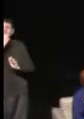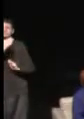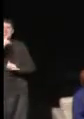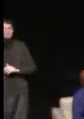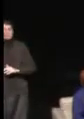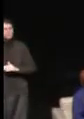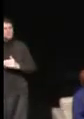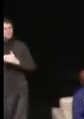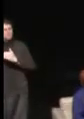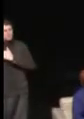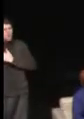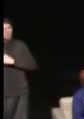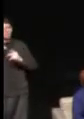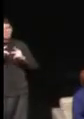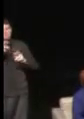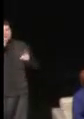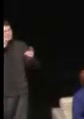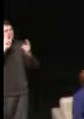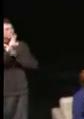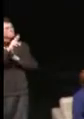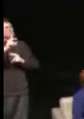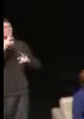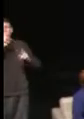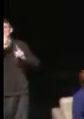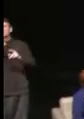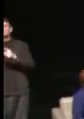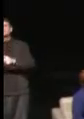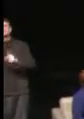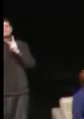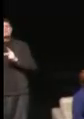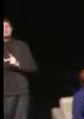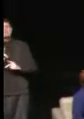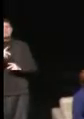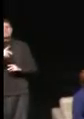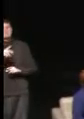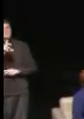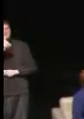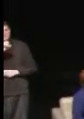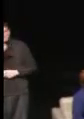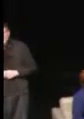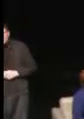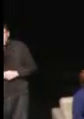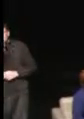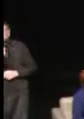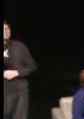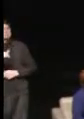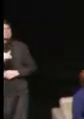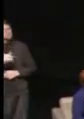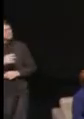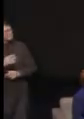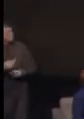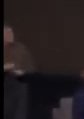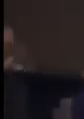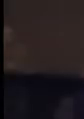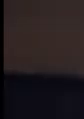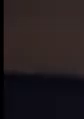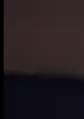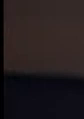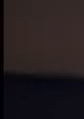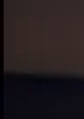respect and dignity, and who understand the importance of human rights for all.